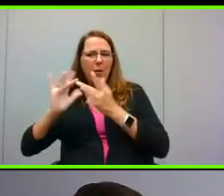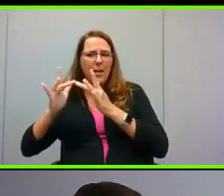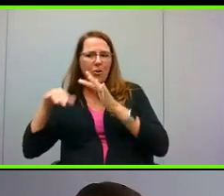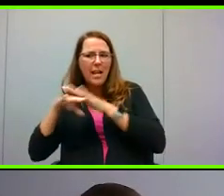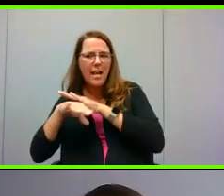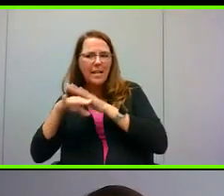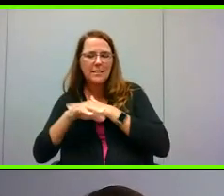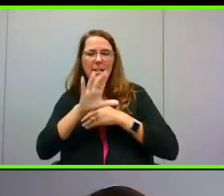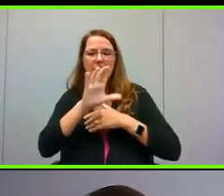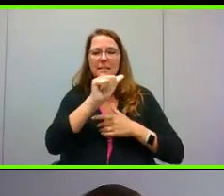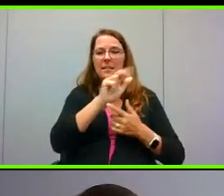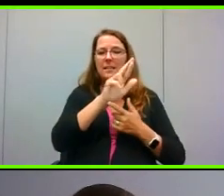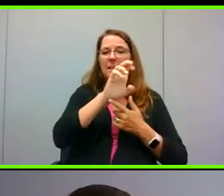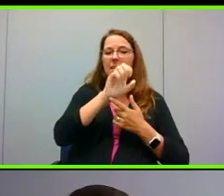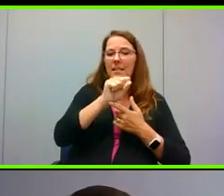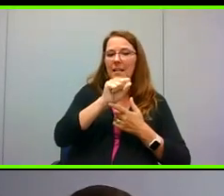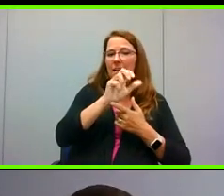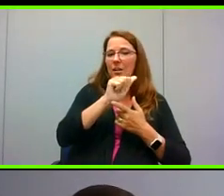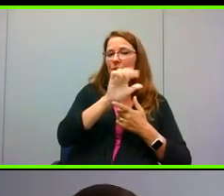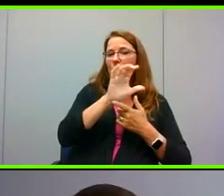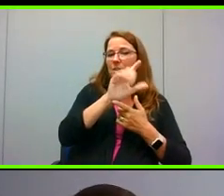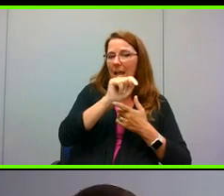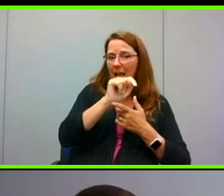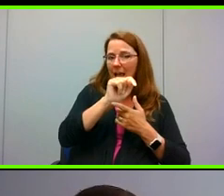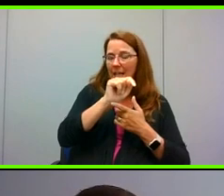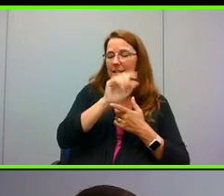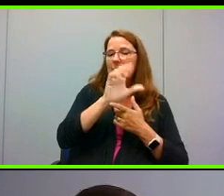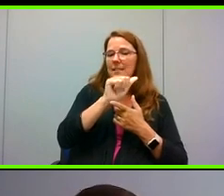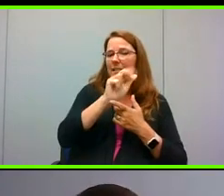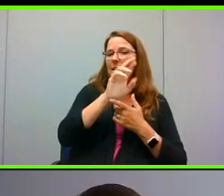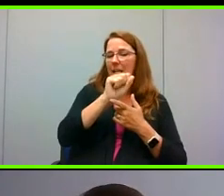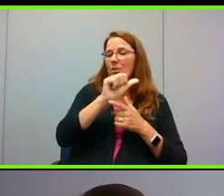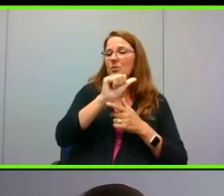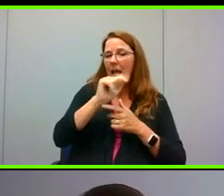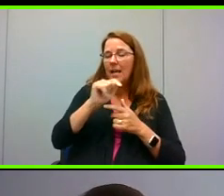it. So the state was given like $240 almost $1 million